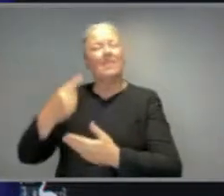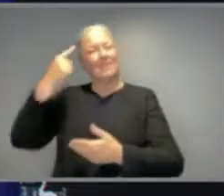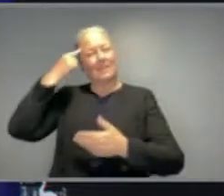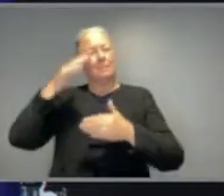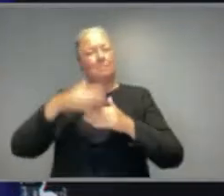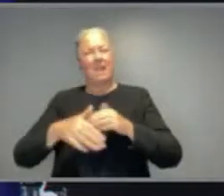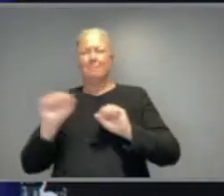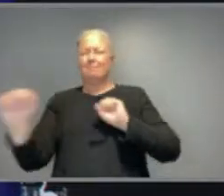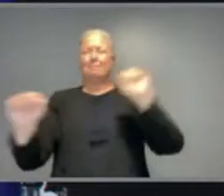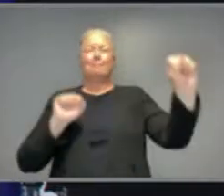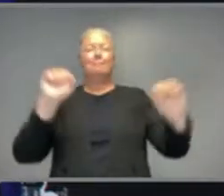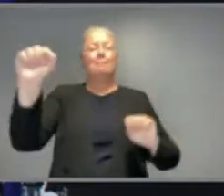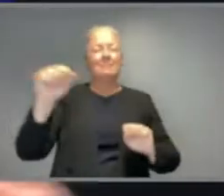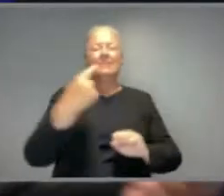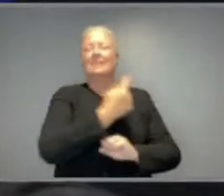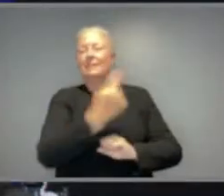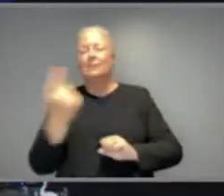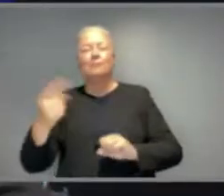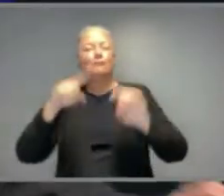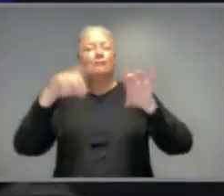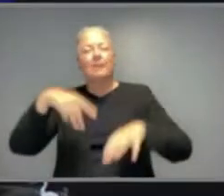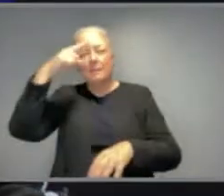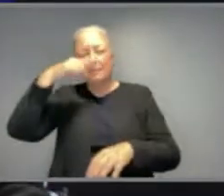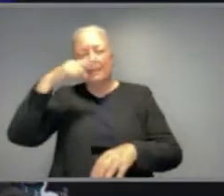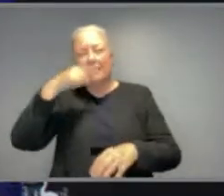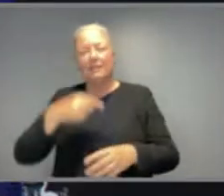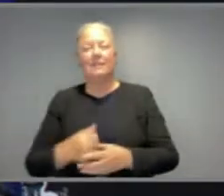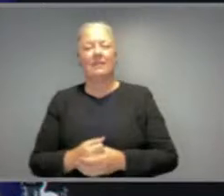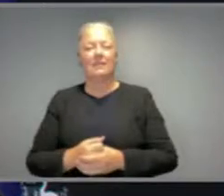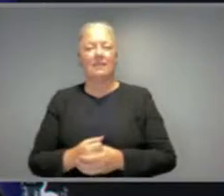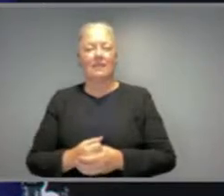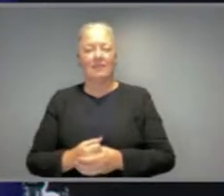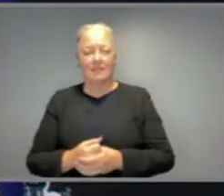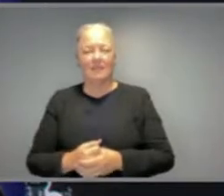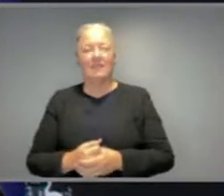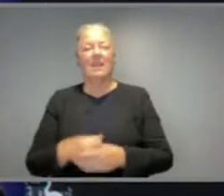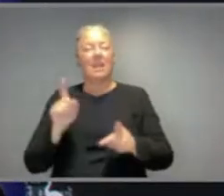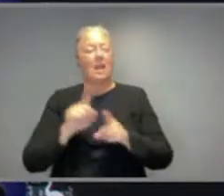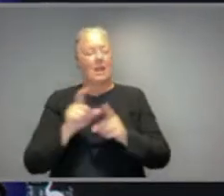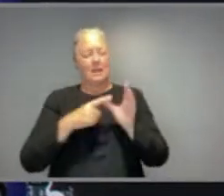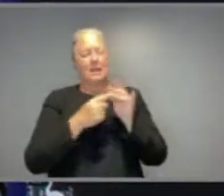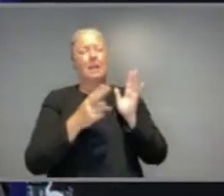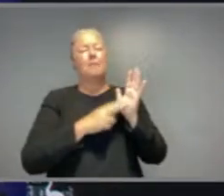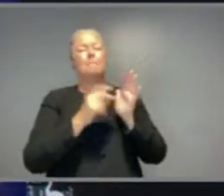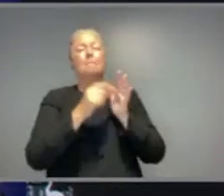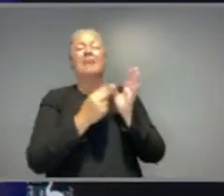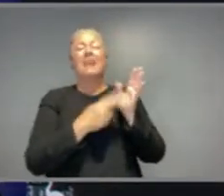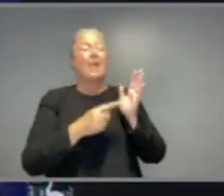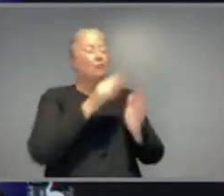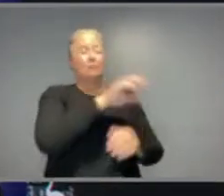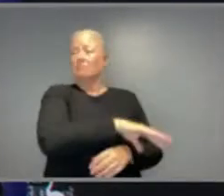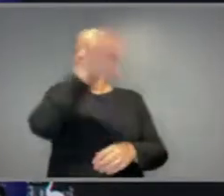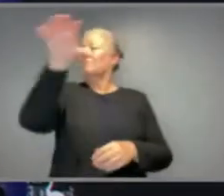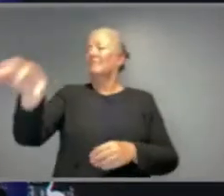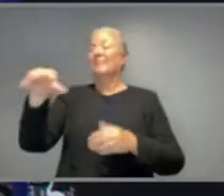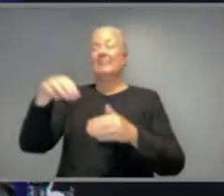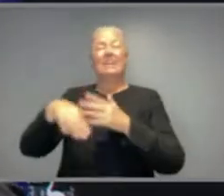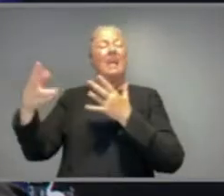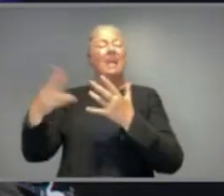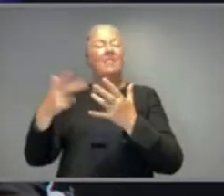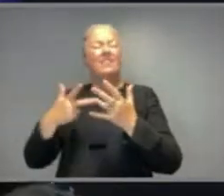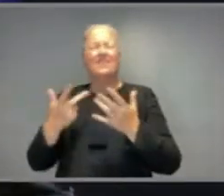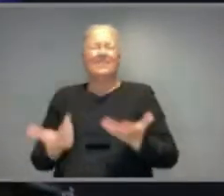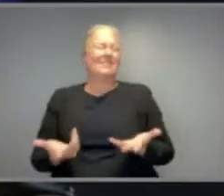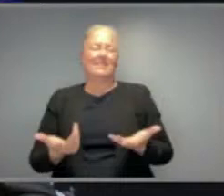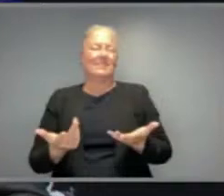characteristics. Carbon copying a plan from another place doesn't necessarily work in Australia, particularly in a country that has a very strong